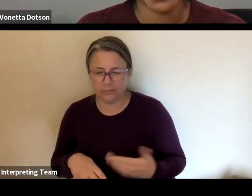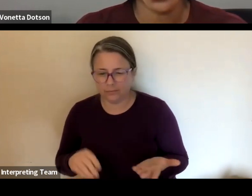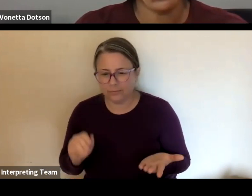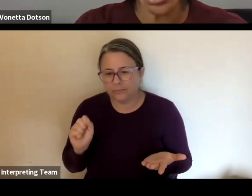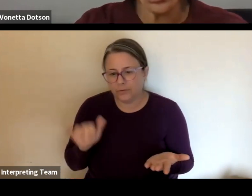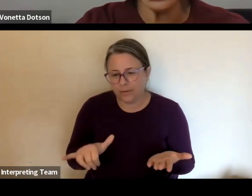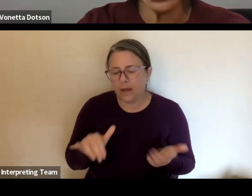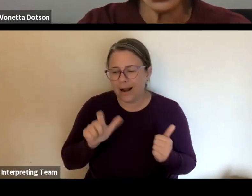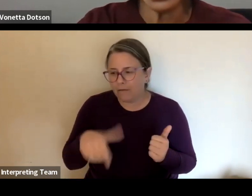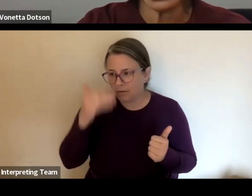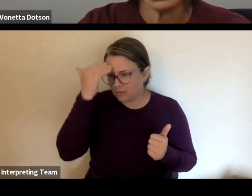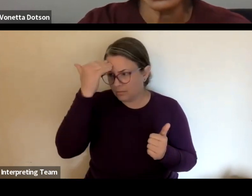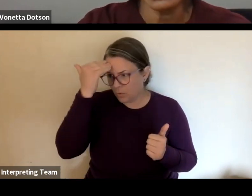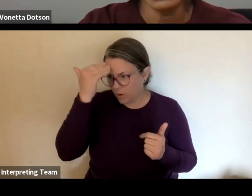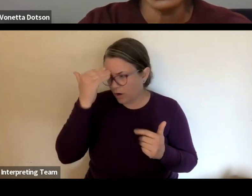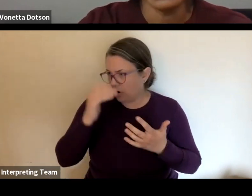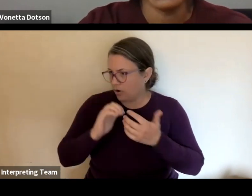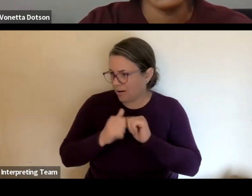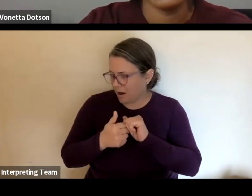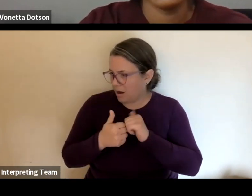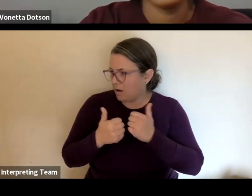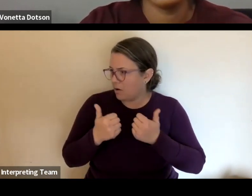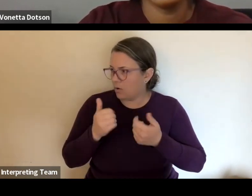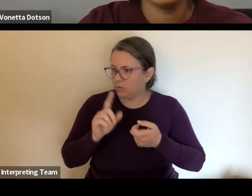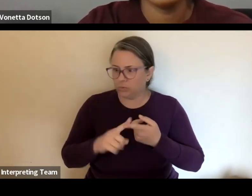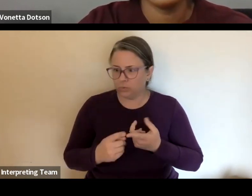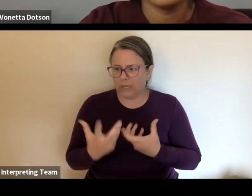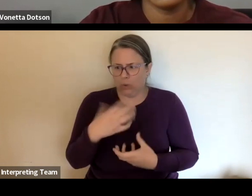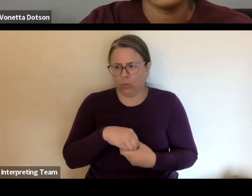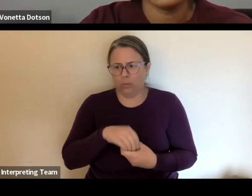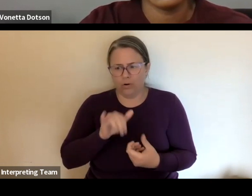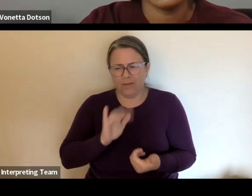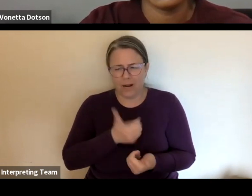move forward much more than we have so far.